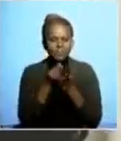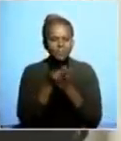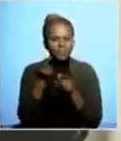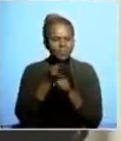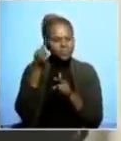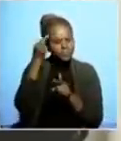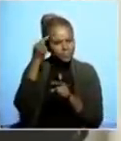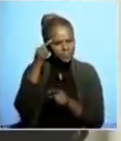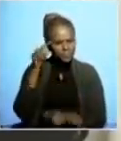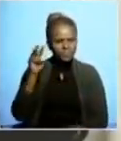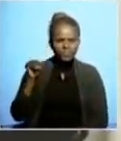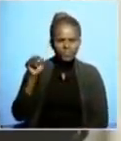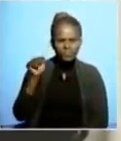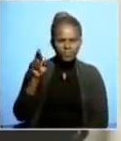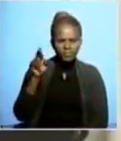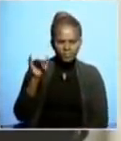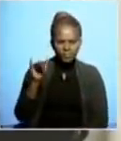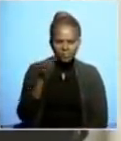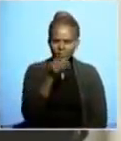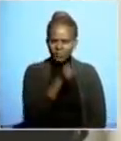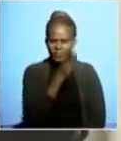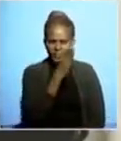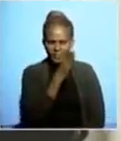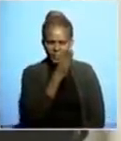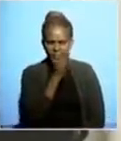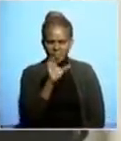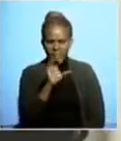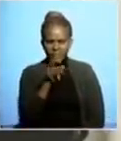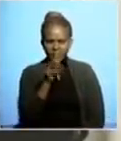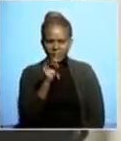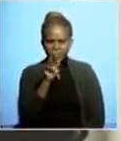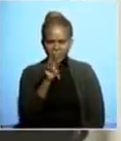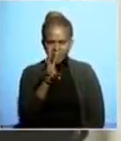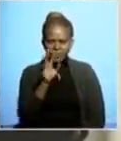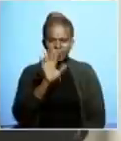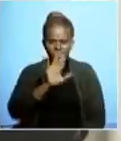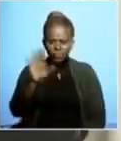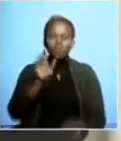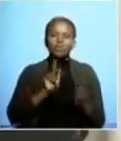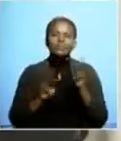Mary, Madam Chirwa, those are your clients.